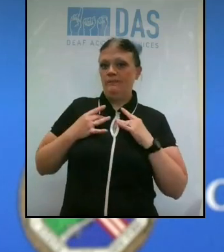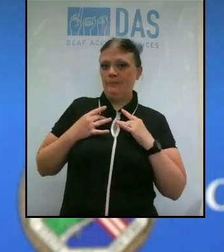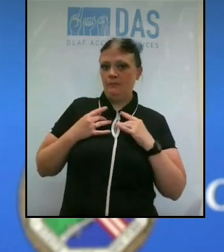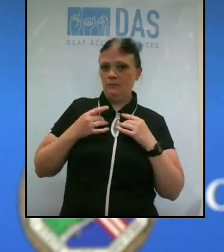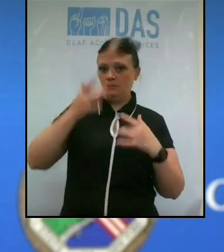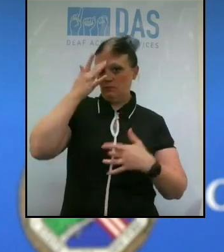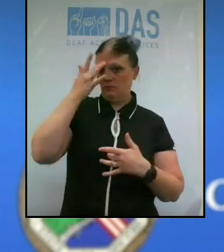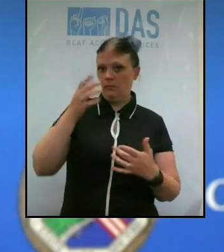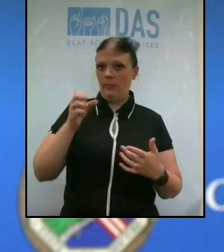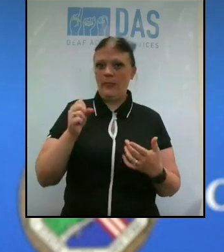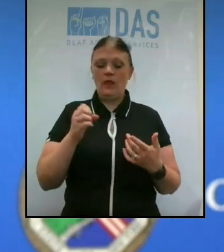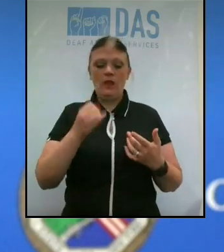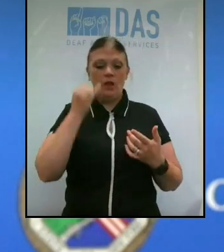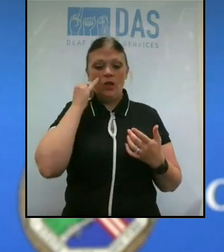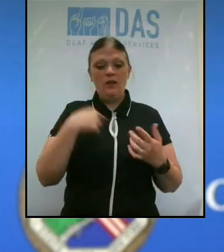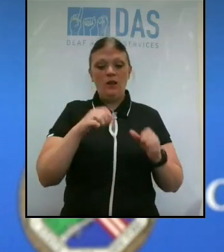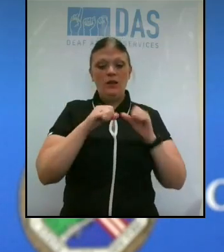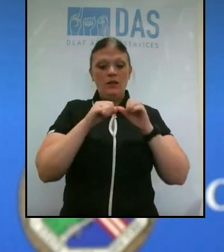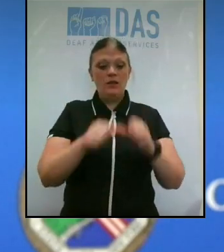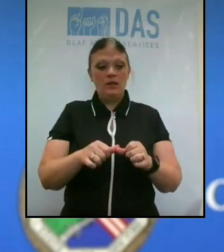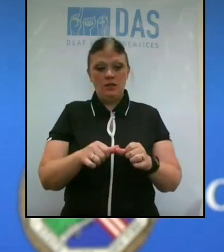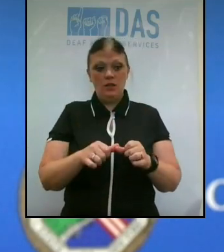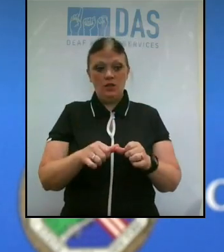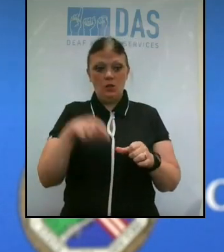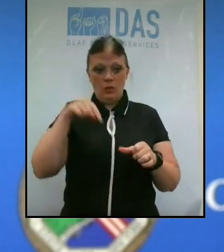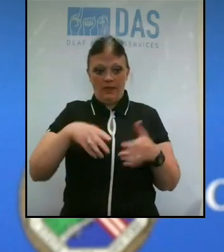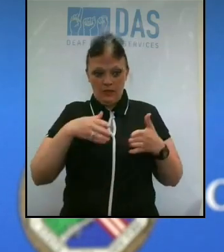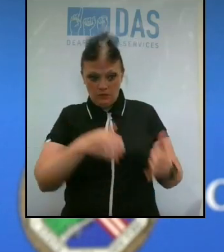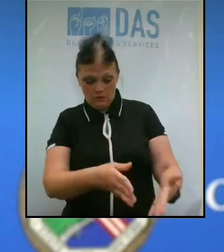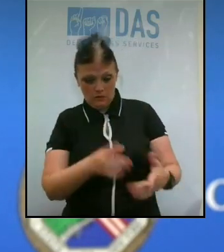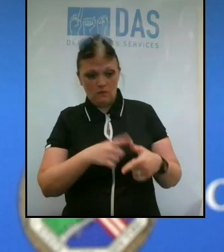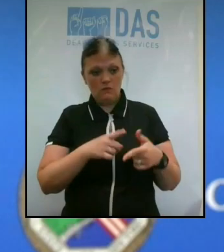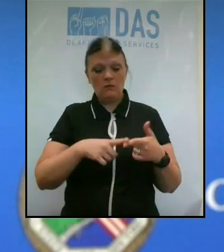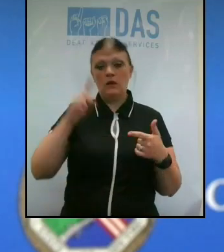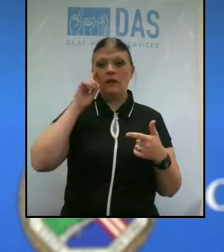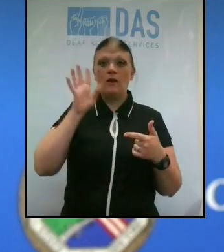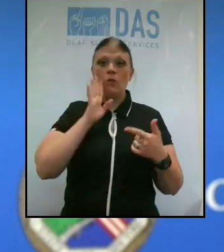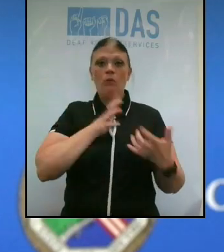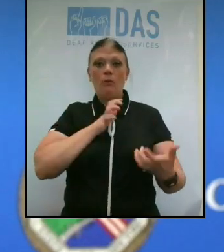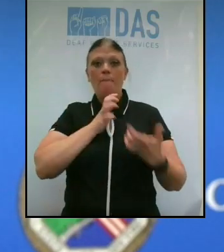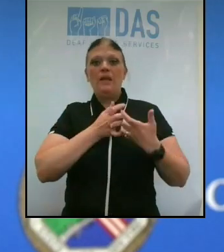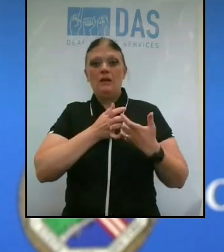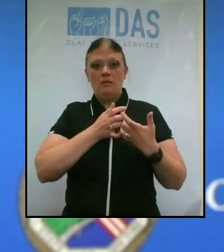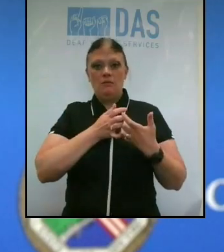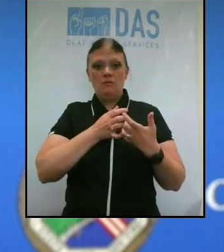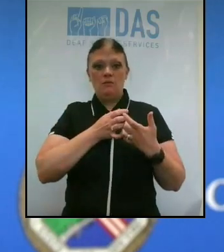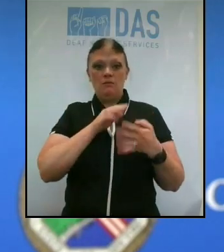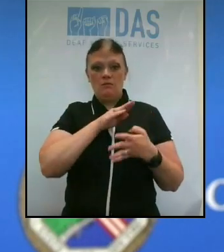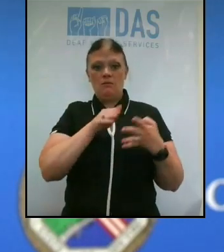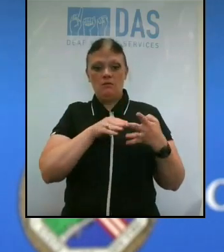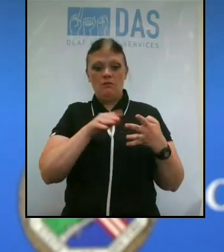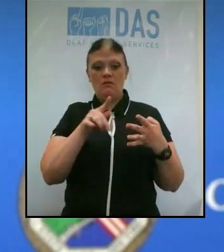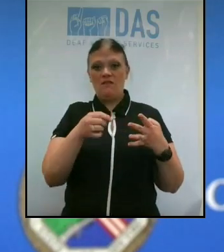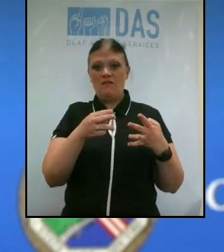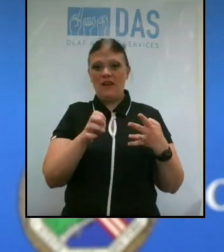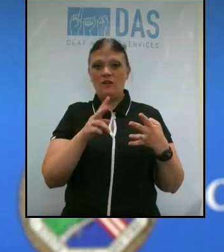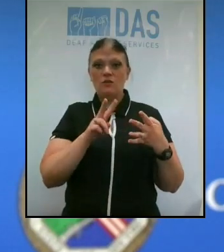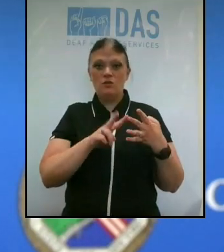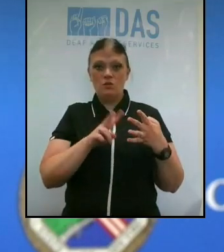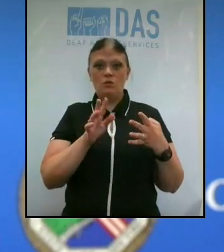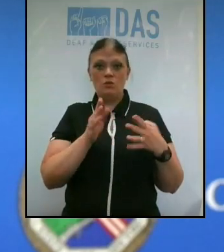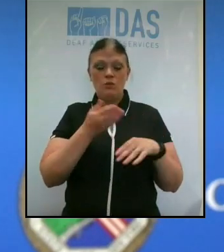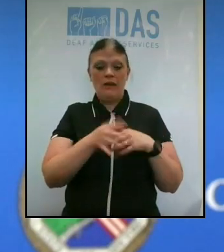So if we continue in the direction that we're in right now, I think we're gonna meet phase two after we have those 2